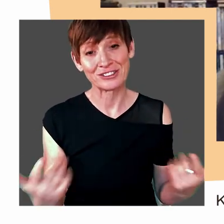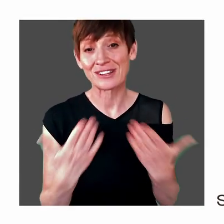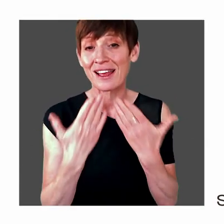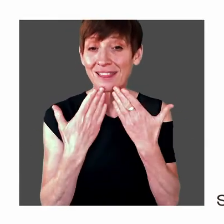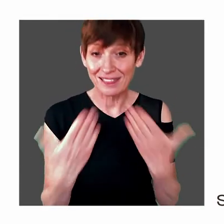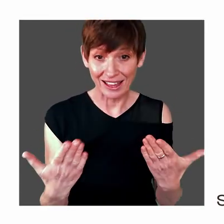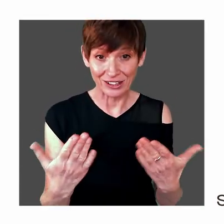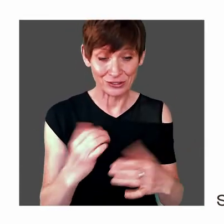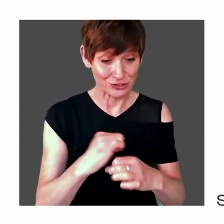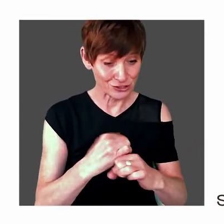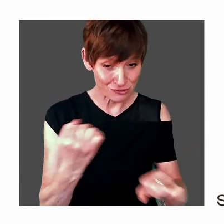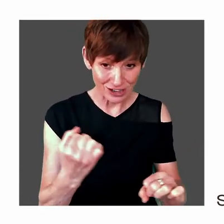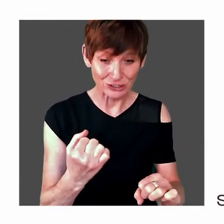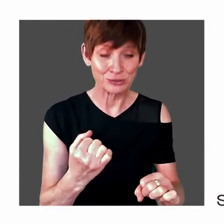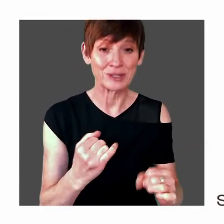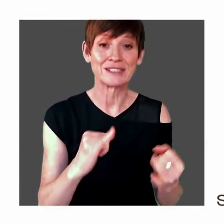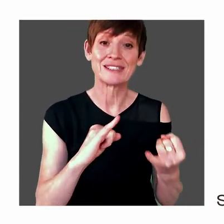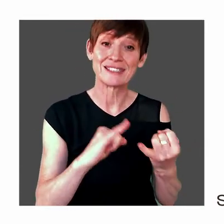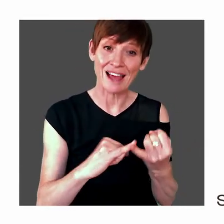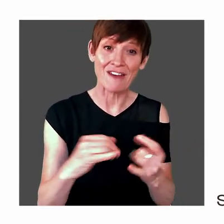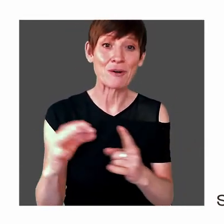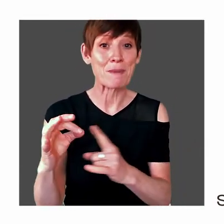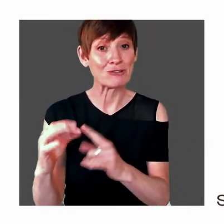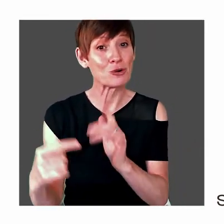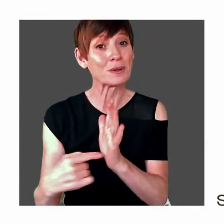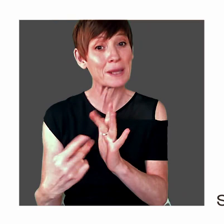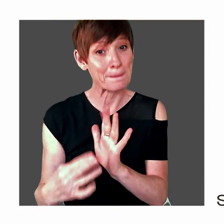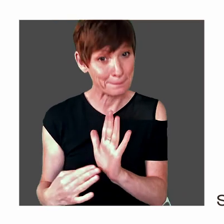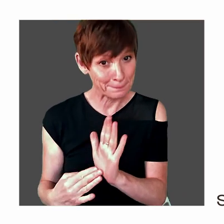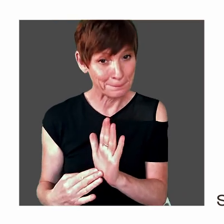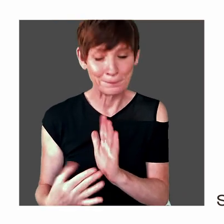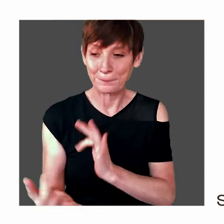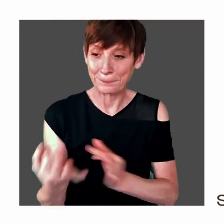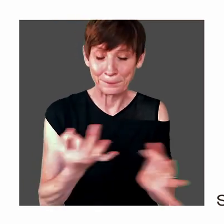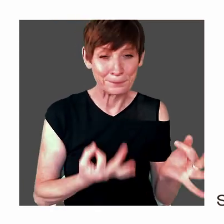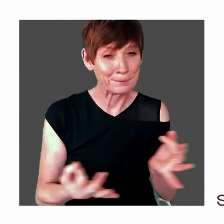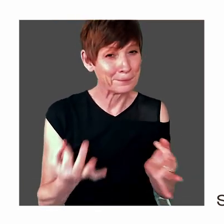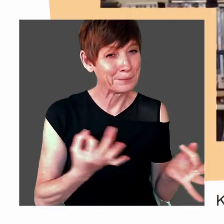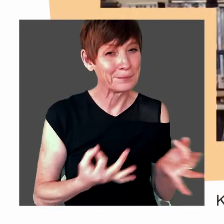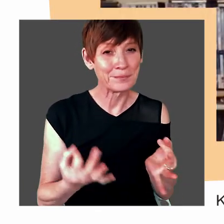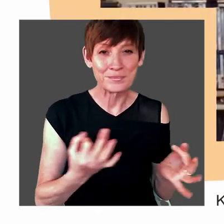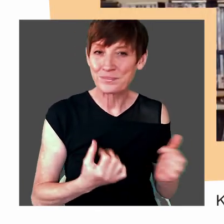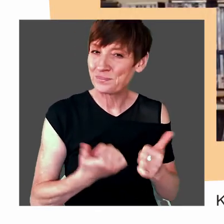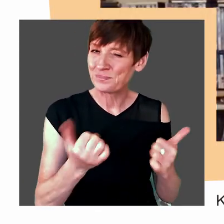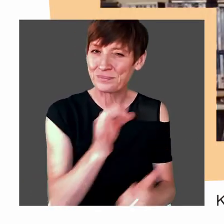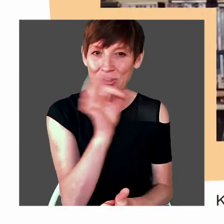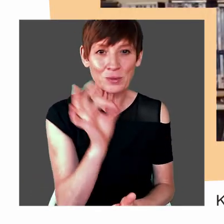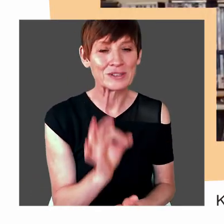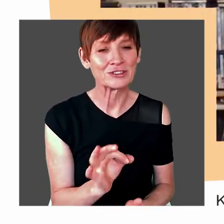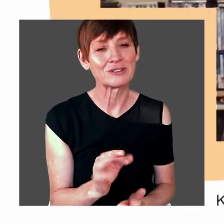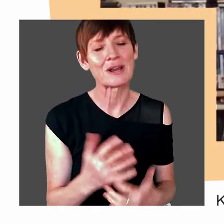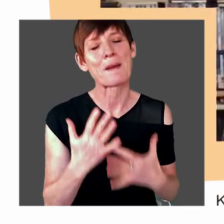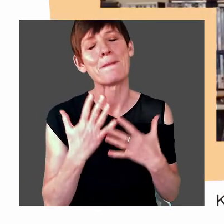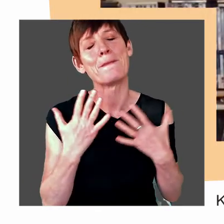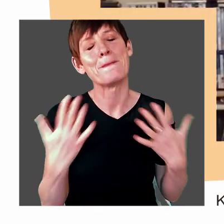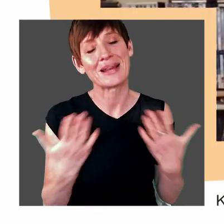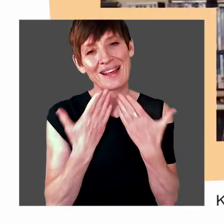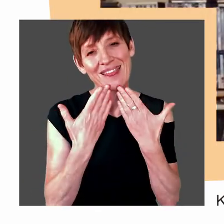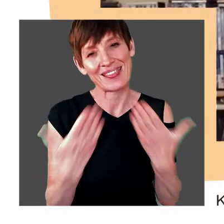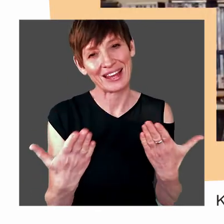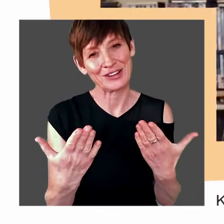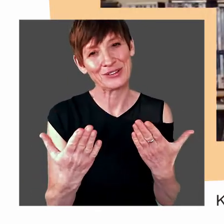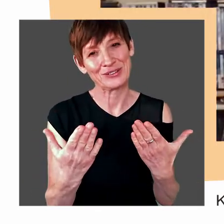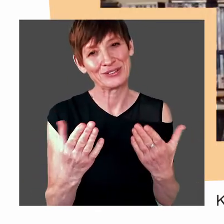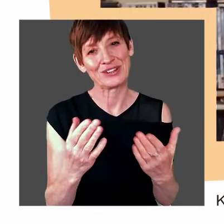graduates, Sarah, Pedro, and Tim, for joining us and asking such thoughtful questions. And a huge thank you to our